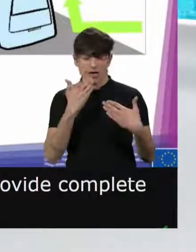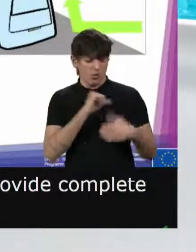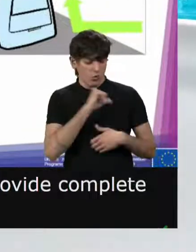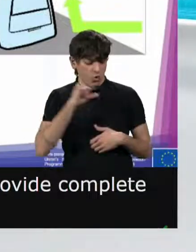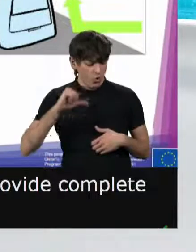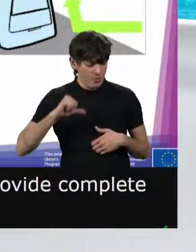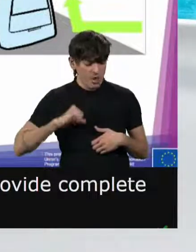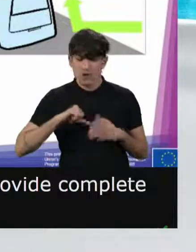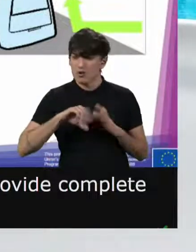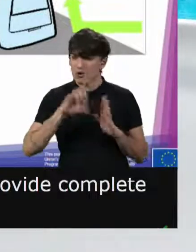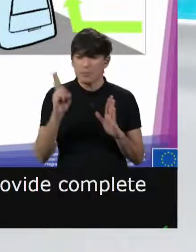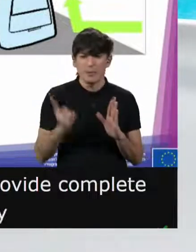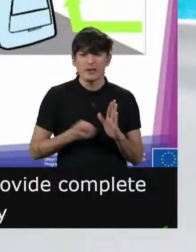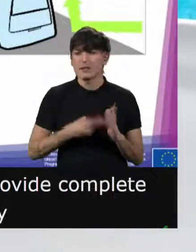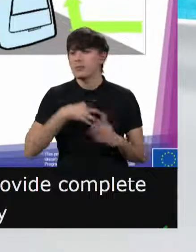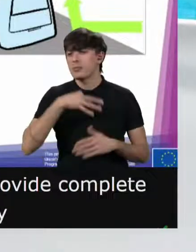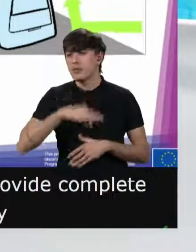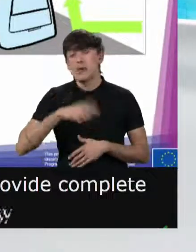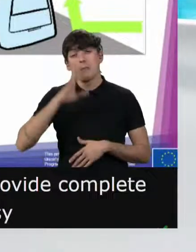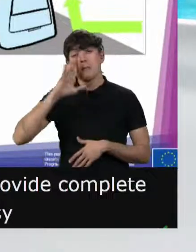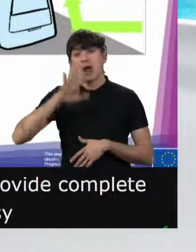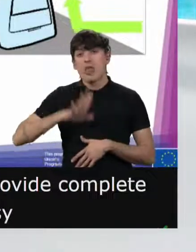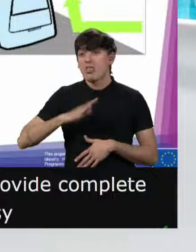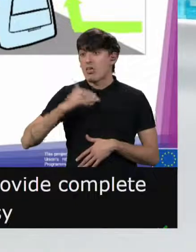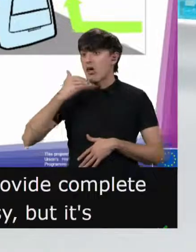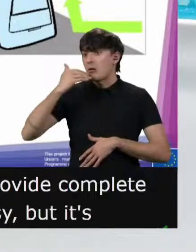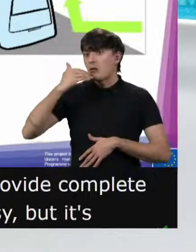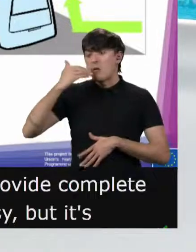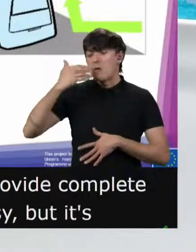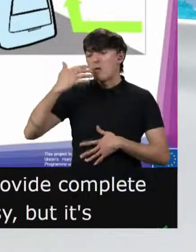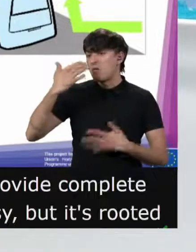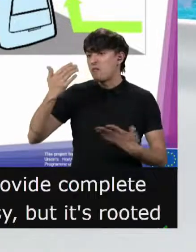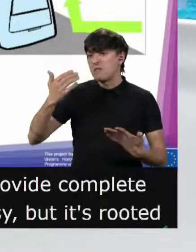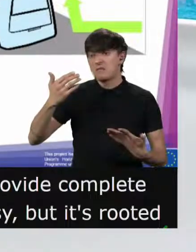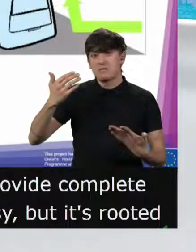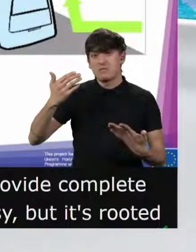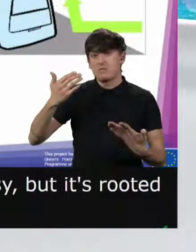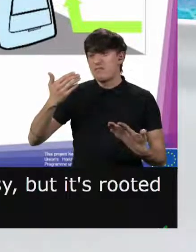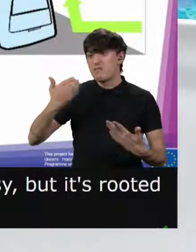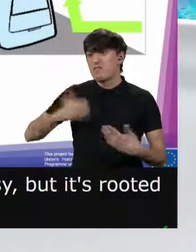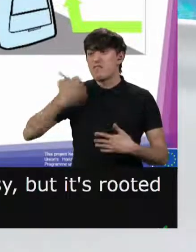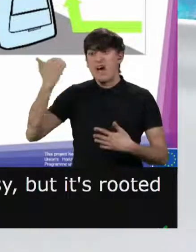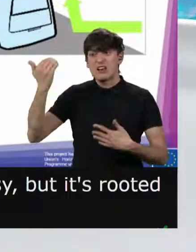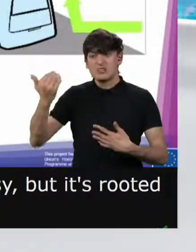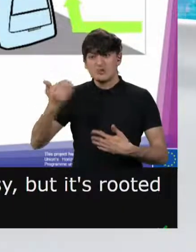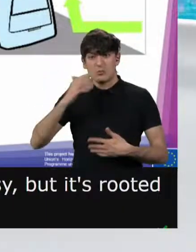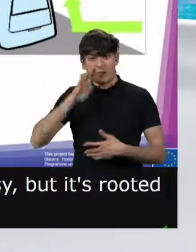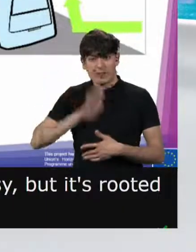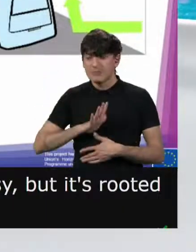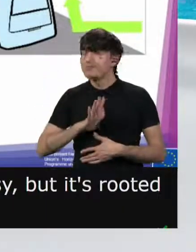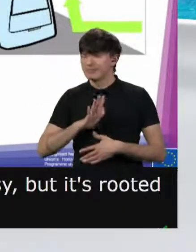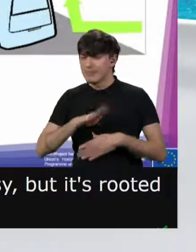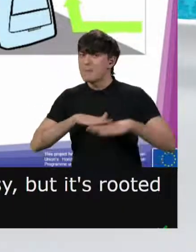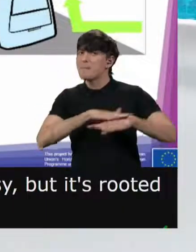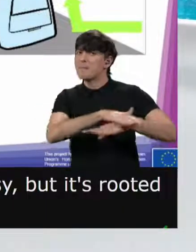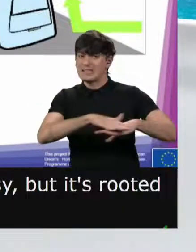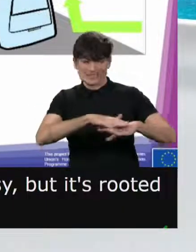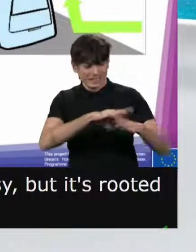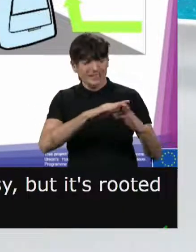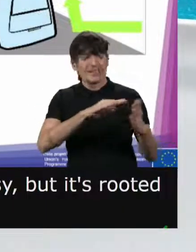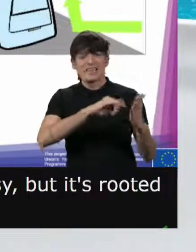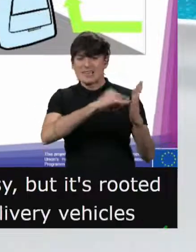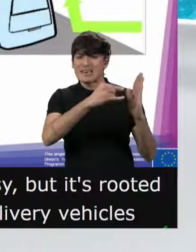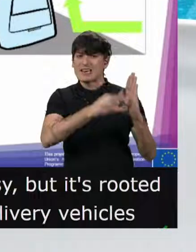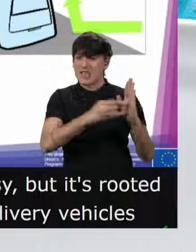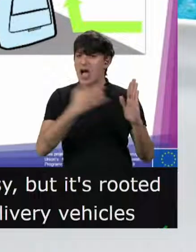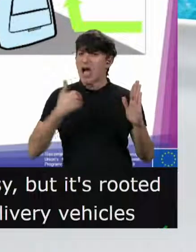very realistic engineering. And that included flying delivery vehicles being trialed in some parts of the world.